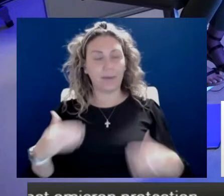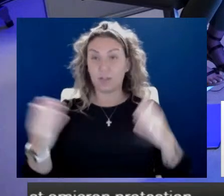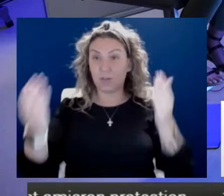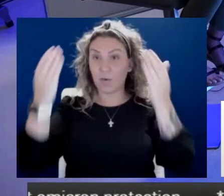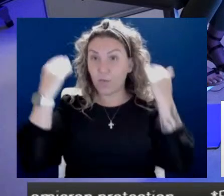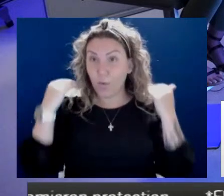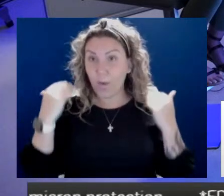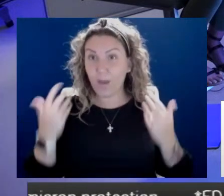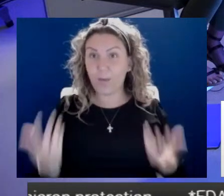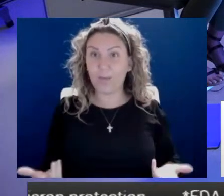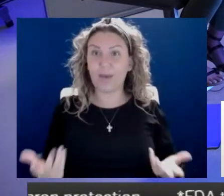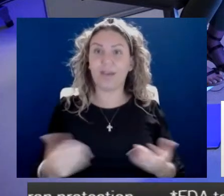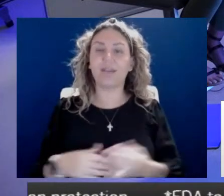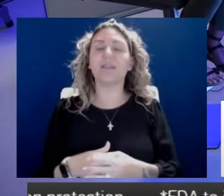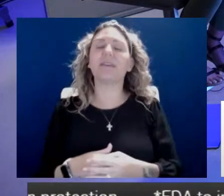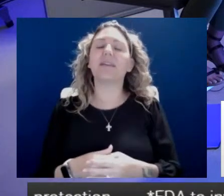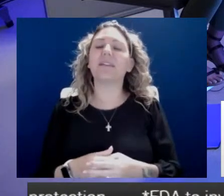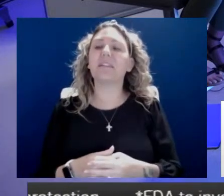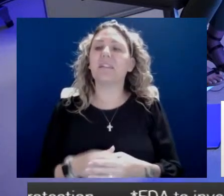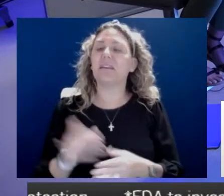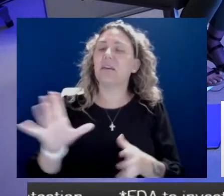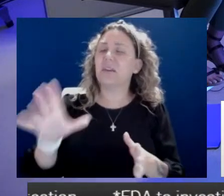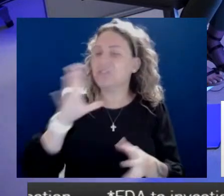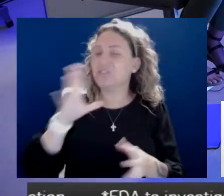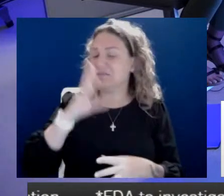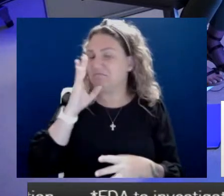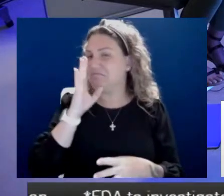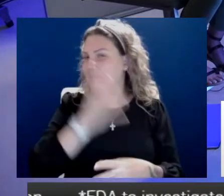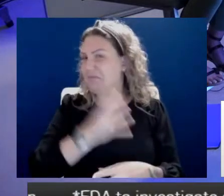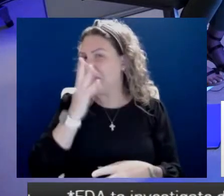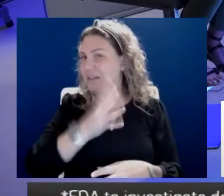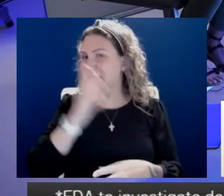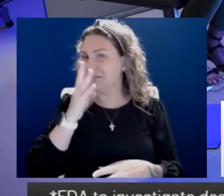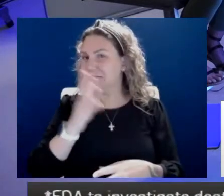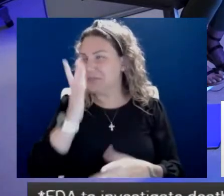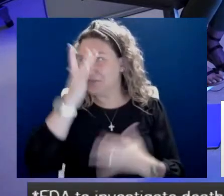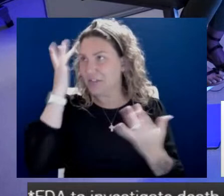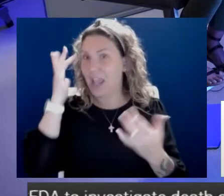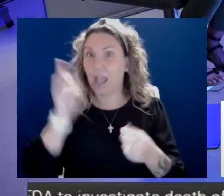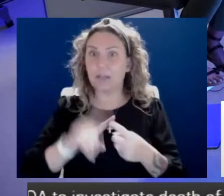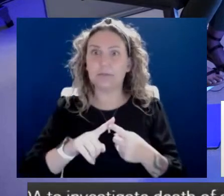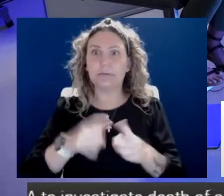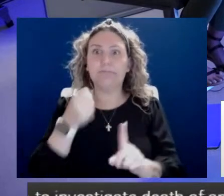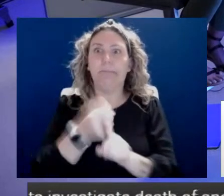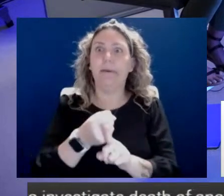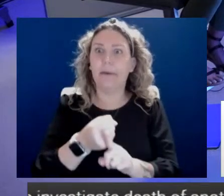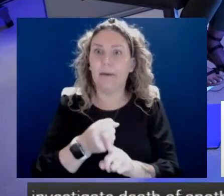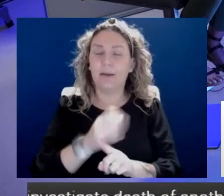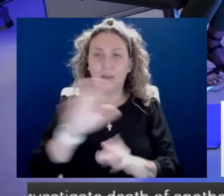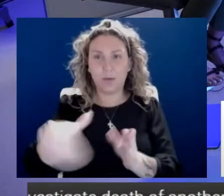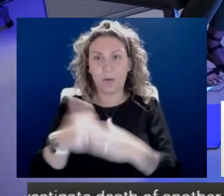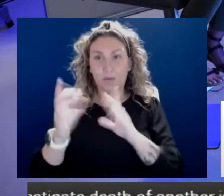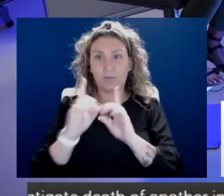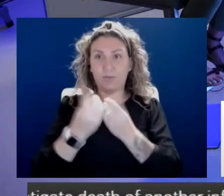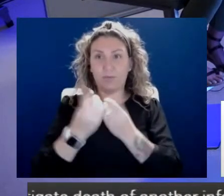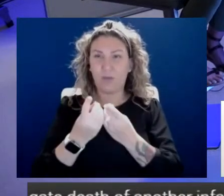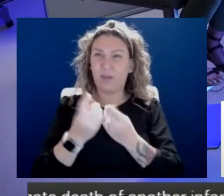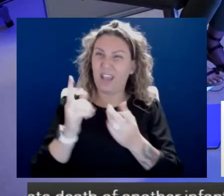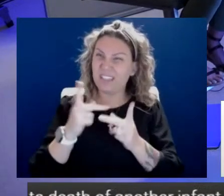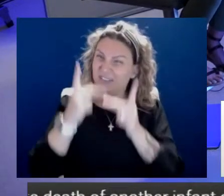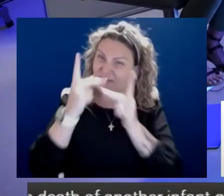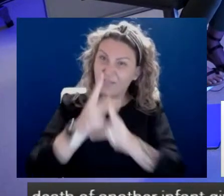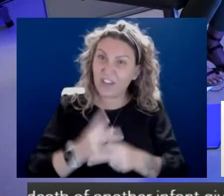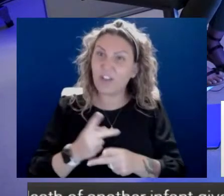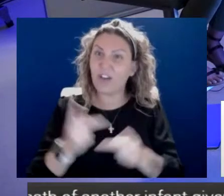like, throw that under the rug until I have to understand it better. And that's why we have an entire department that has to help kind of sort through it for people. So let's